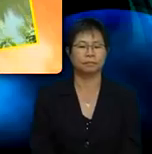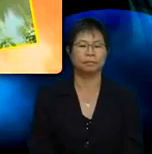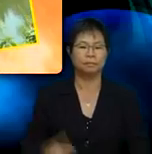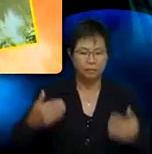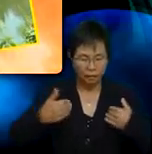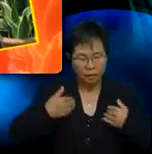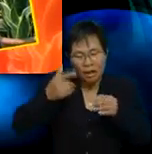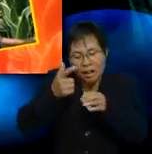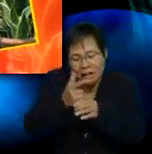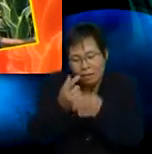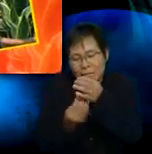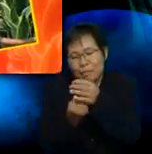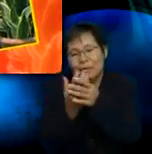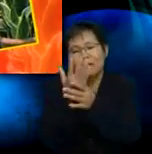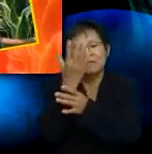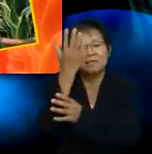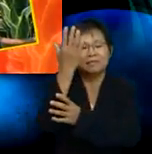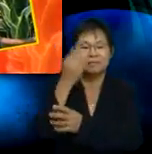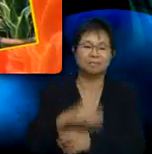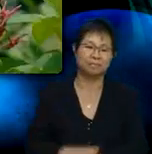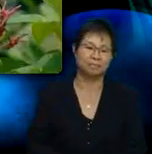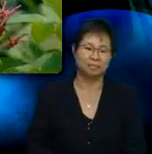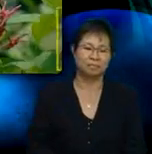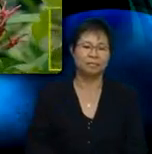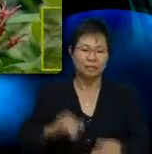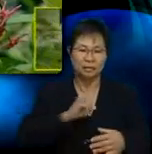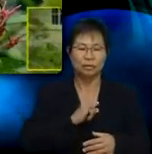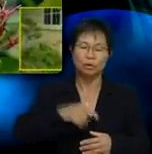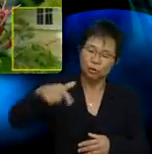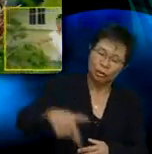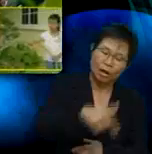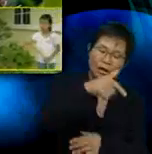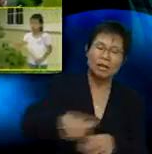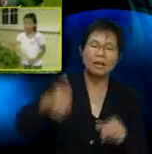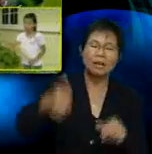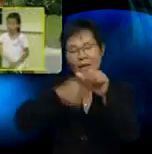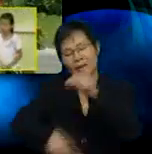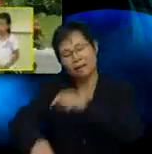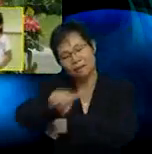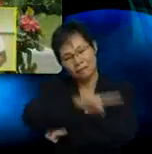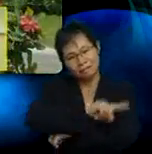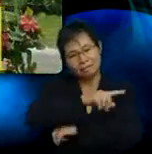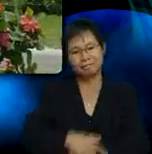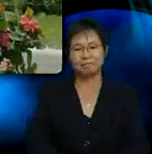I have a little plant. I water it daily.